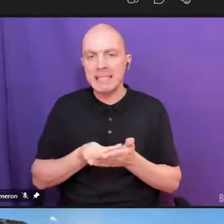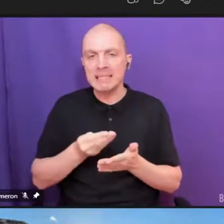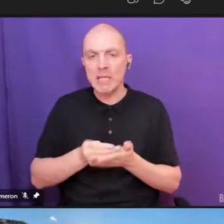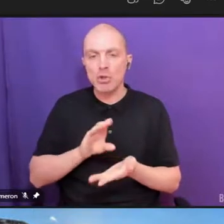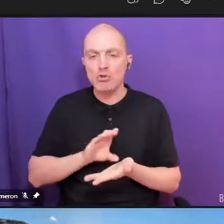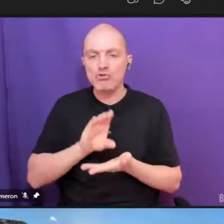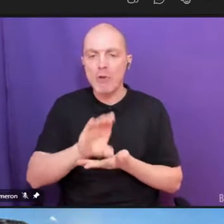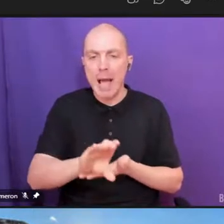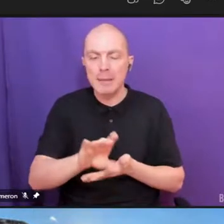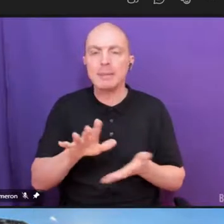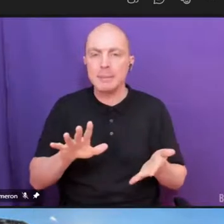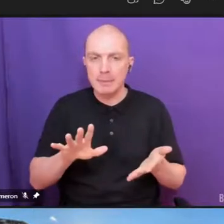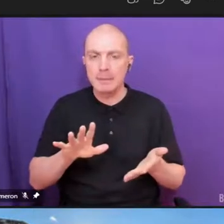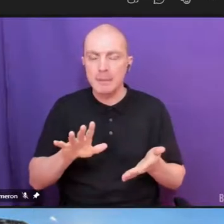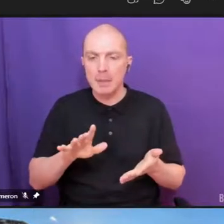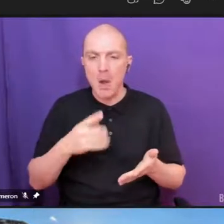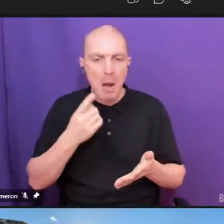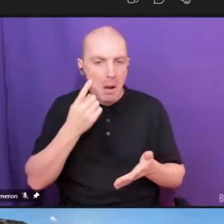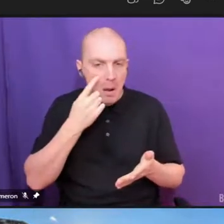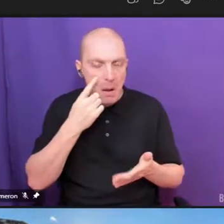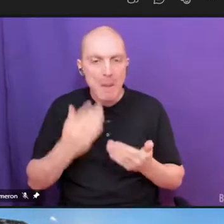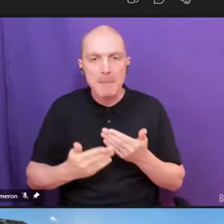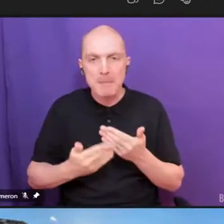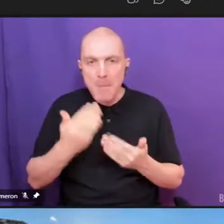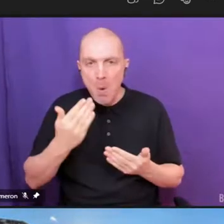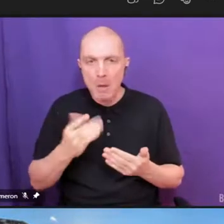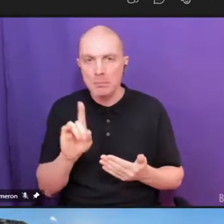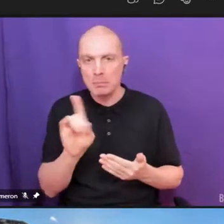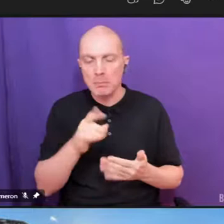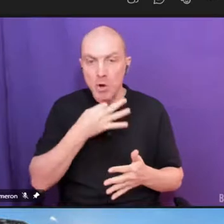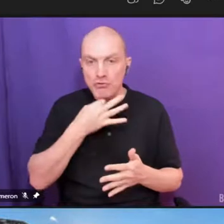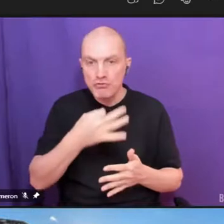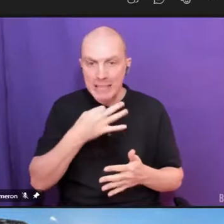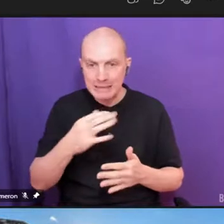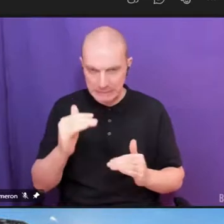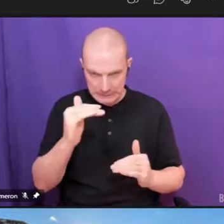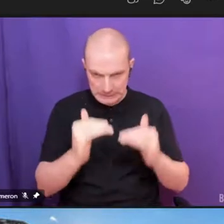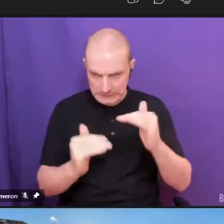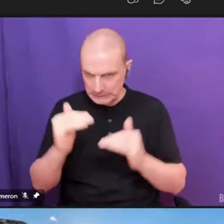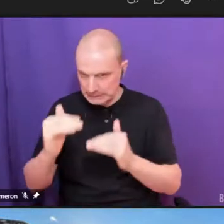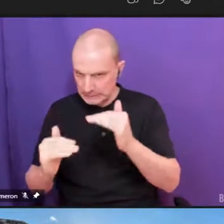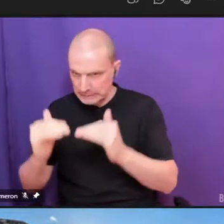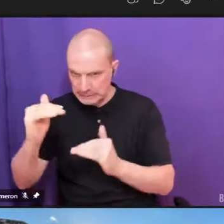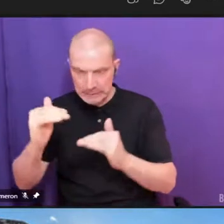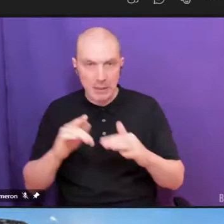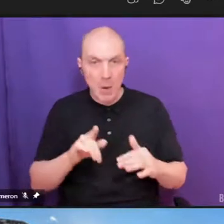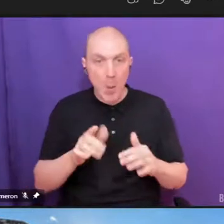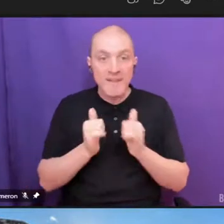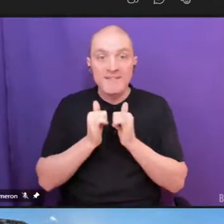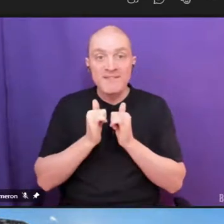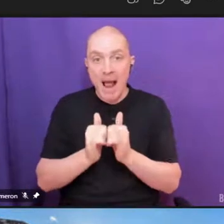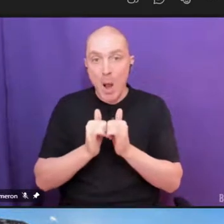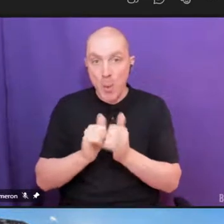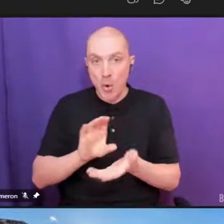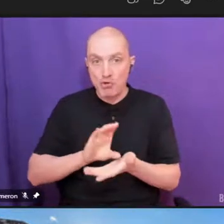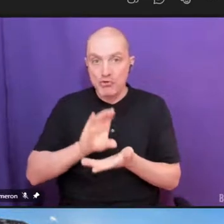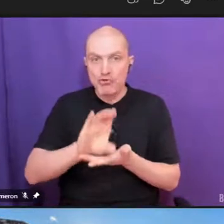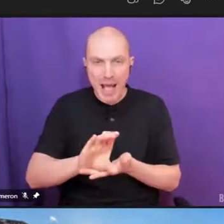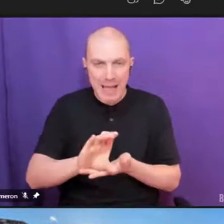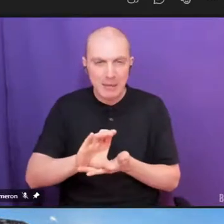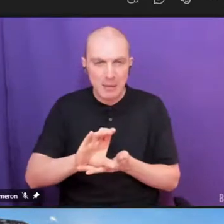around that, given both the volume and value of the grants that were dispersed in a very short period of time.